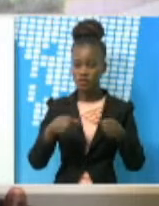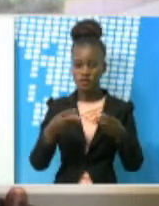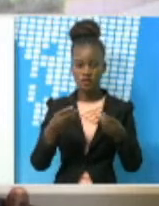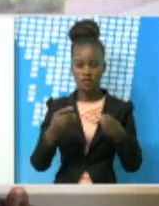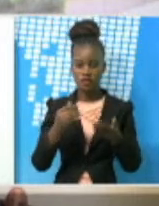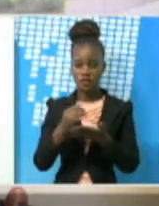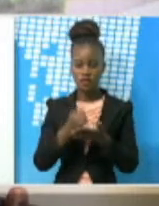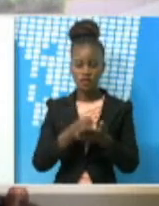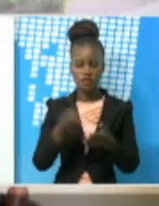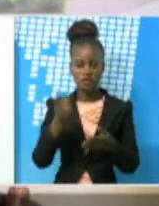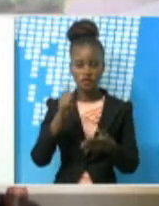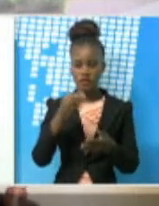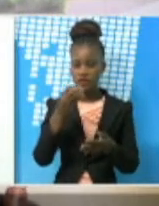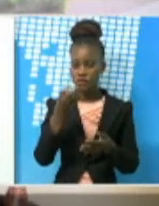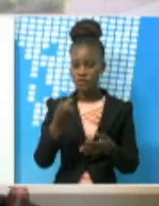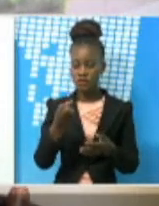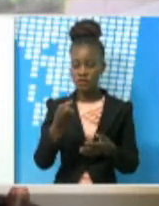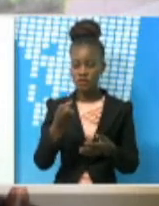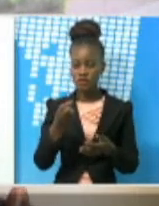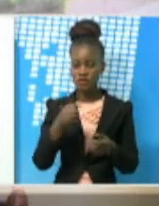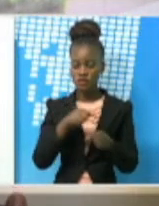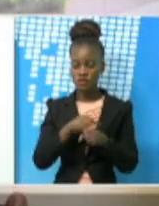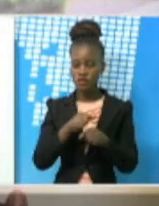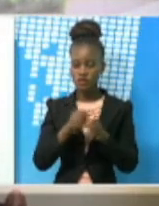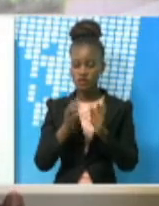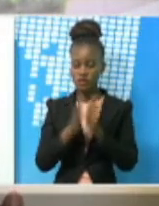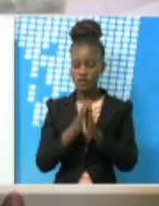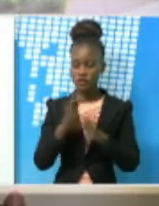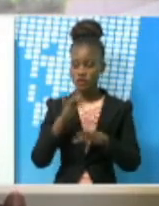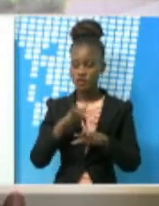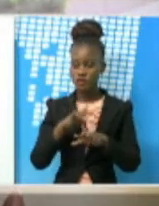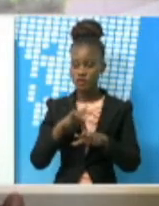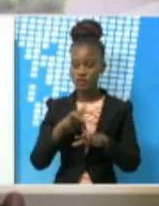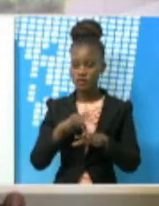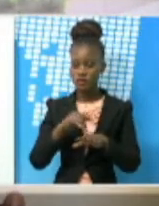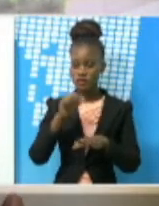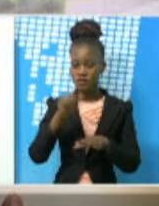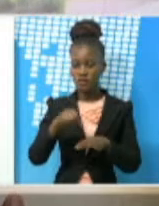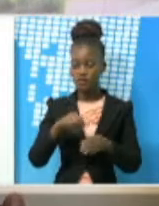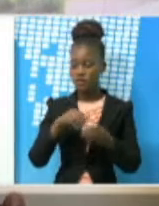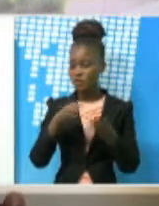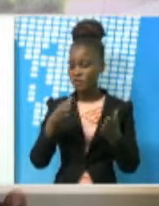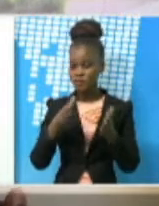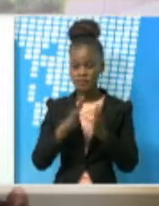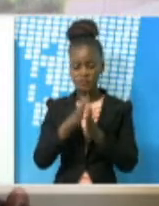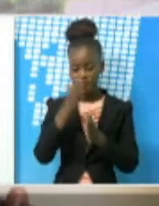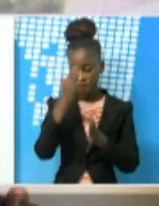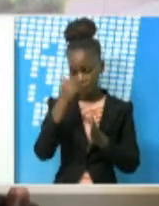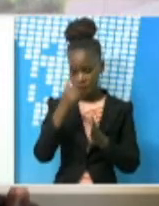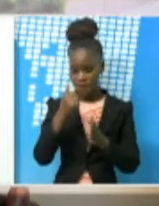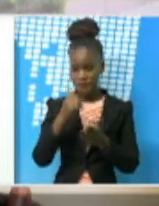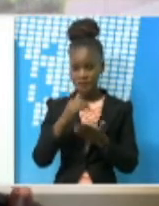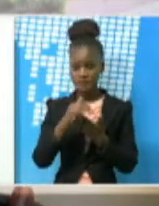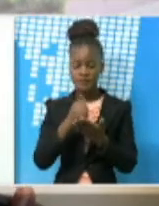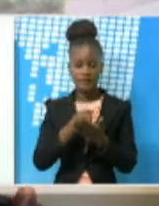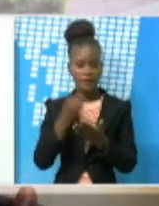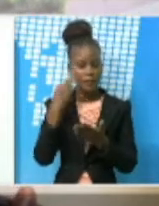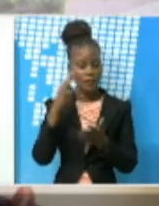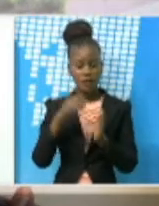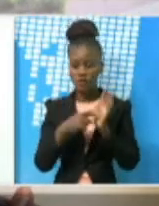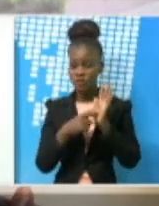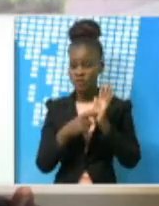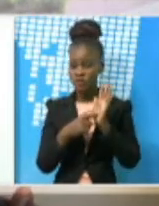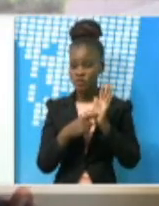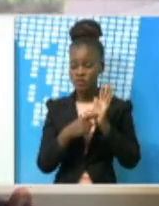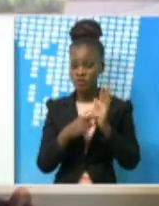them, fix them in the wall, and that calls for more funding. Why? Because if, for example,